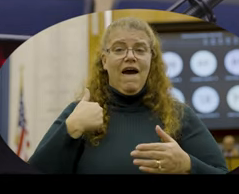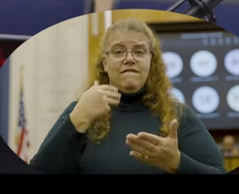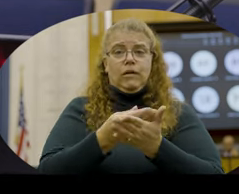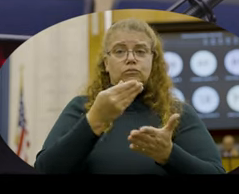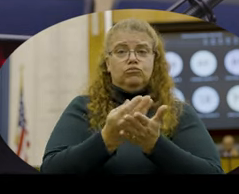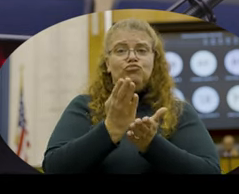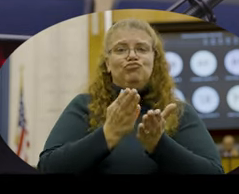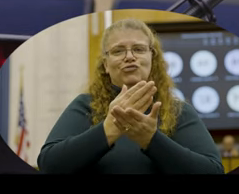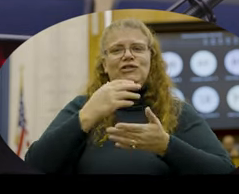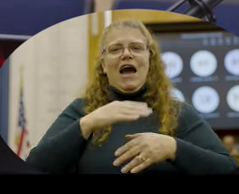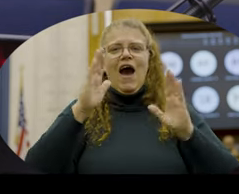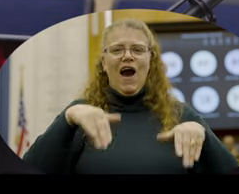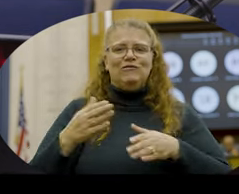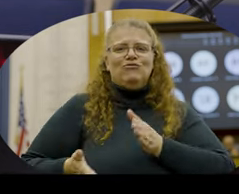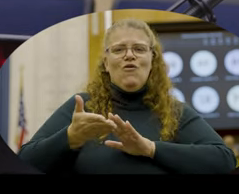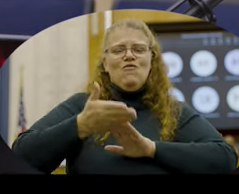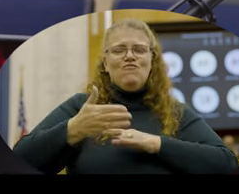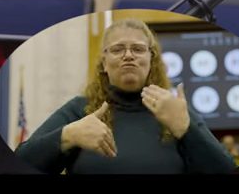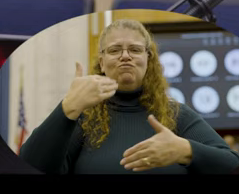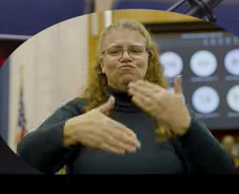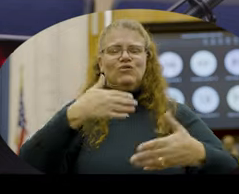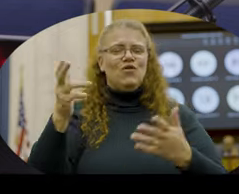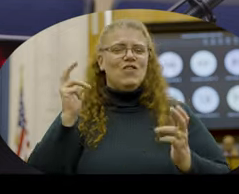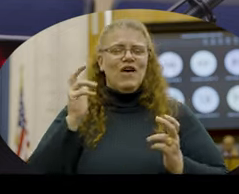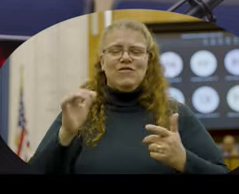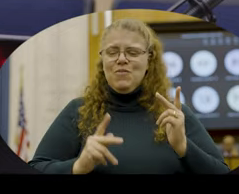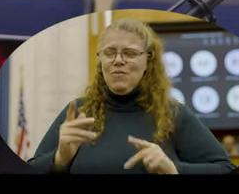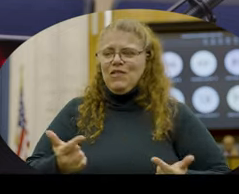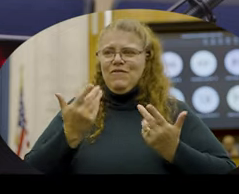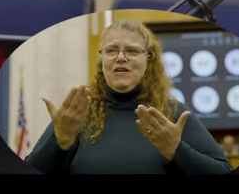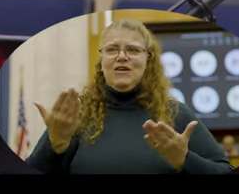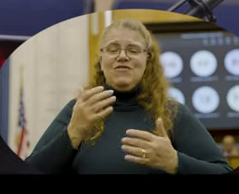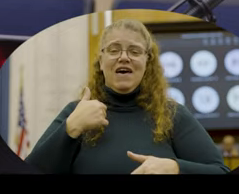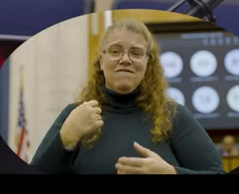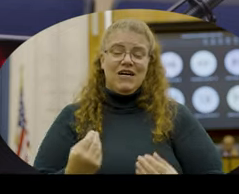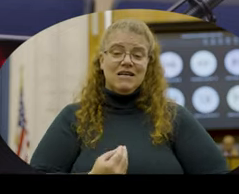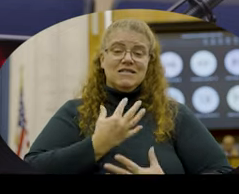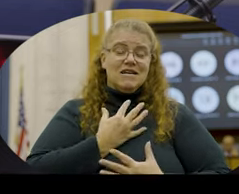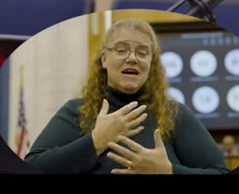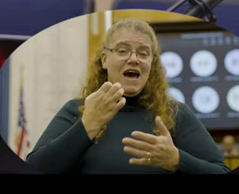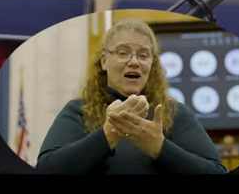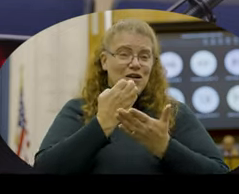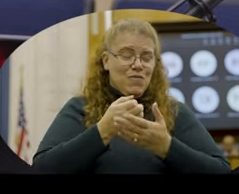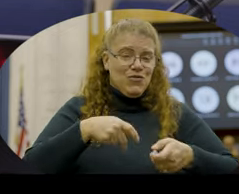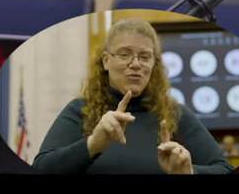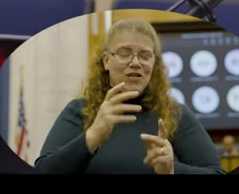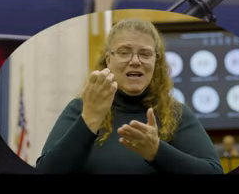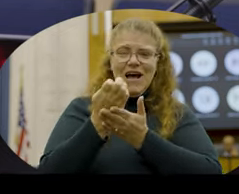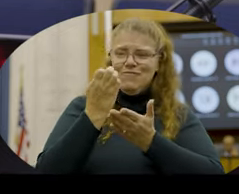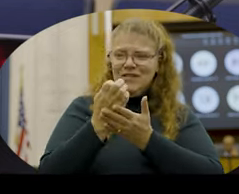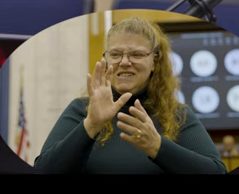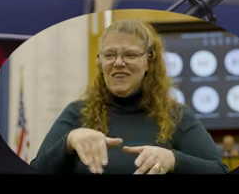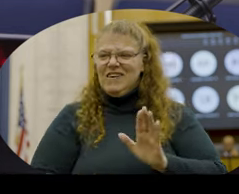order. We listened to our residents and we've reinvigorated economic opportunities through intentional and equitable